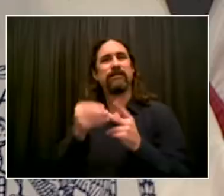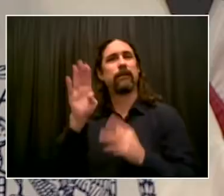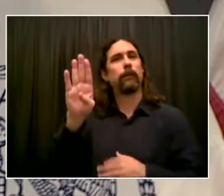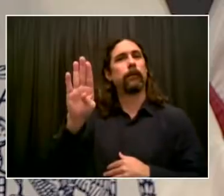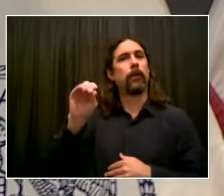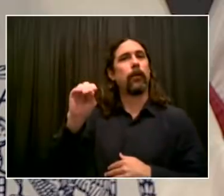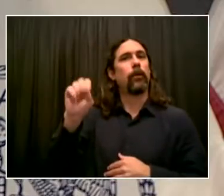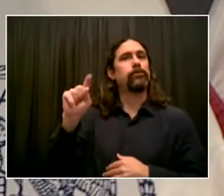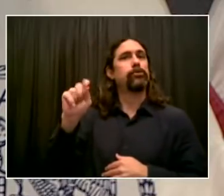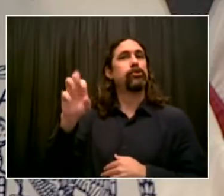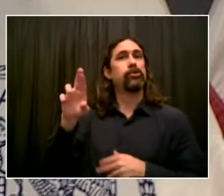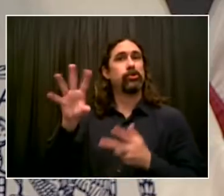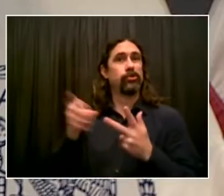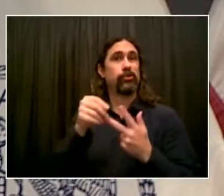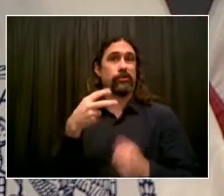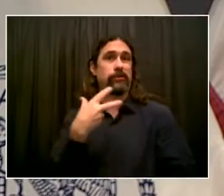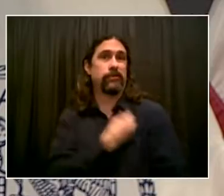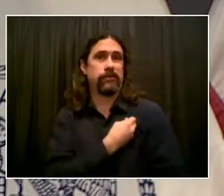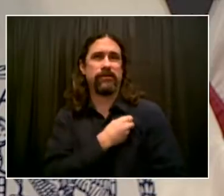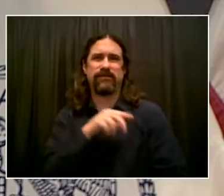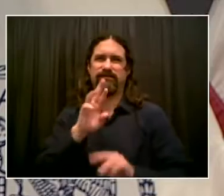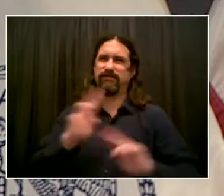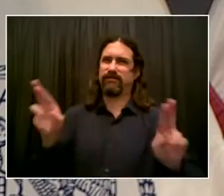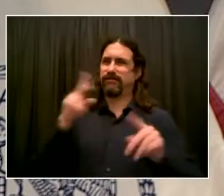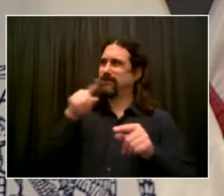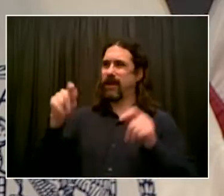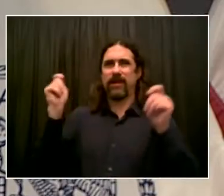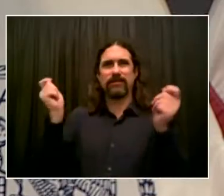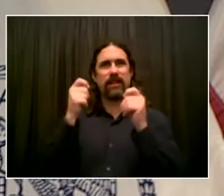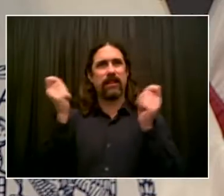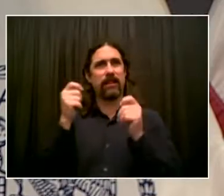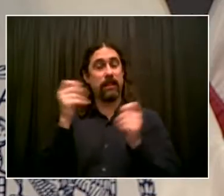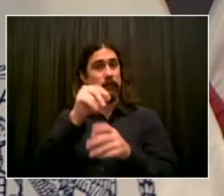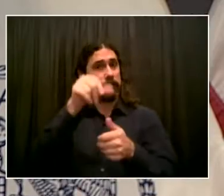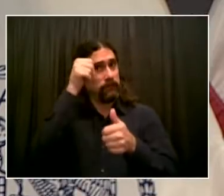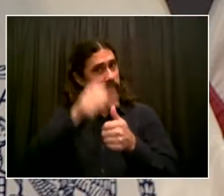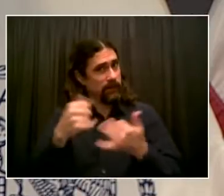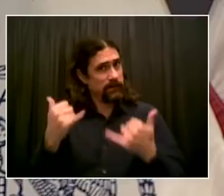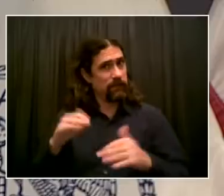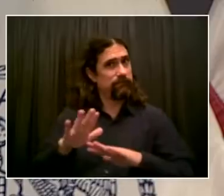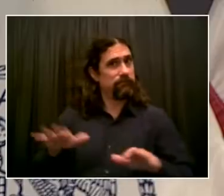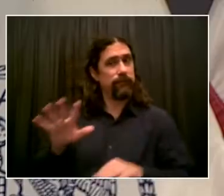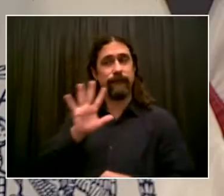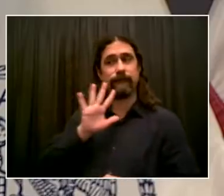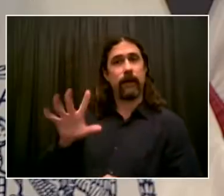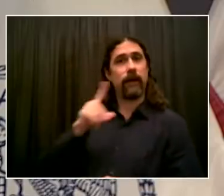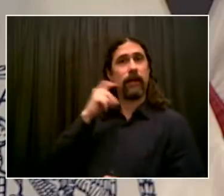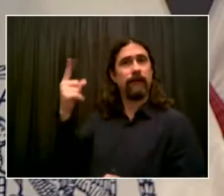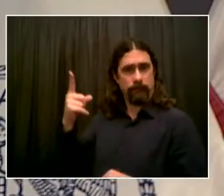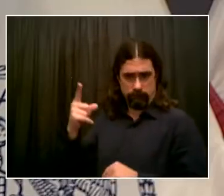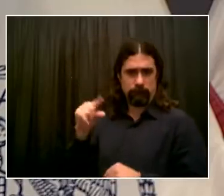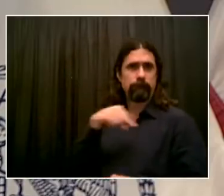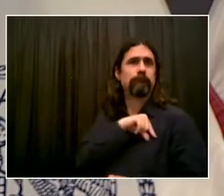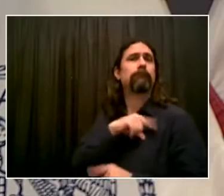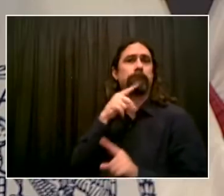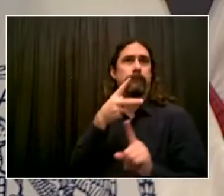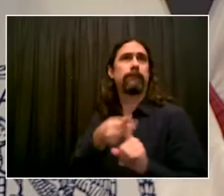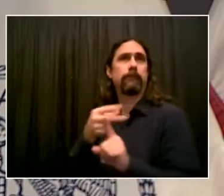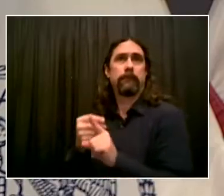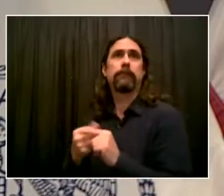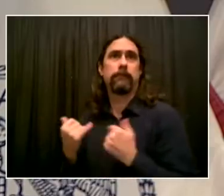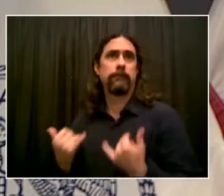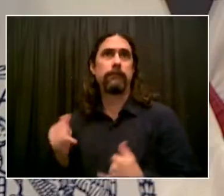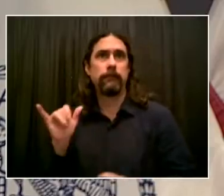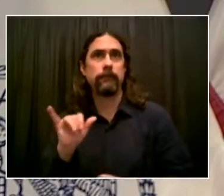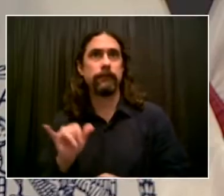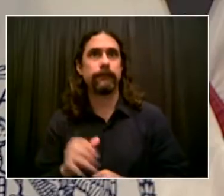family vaccinated. If you're thinking about your loved ones, older loved ones, the people we cherish in our family, our seniors, it's a